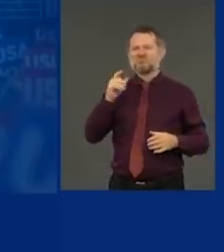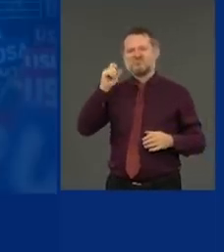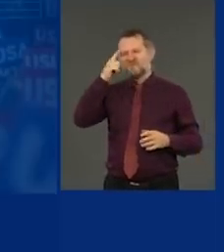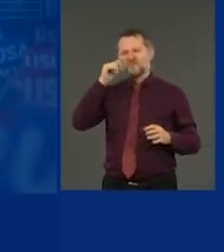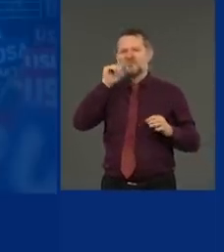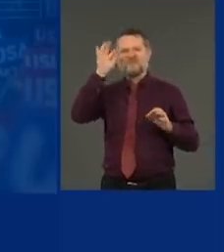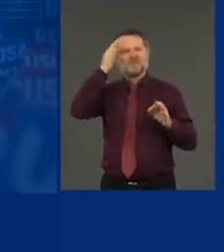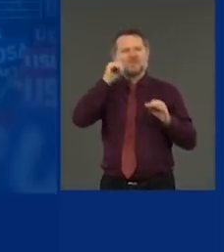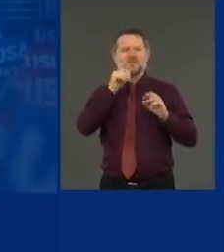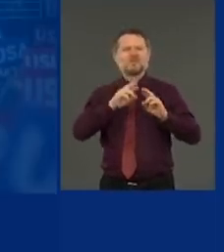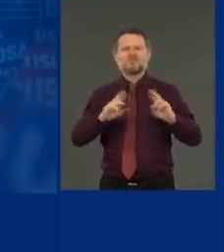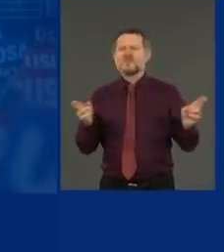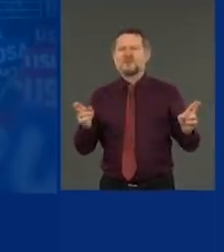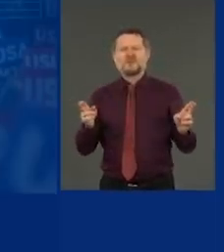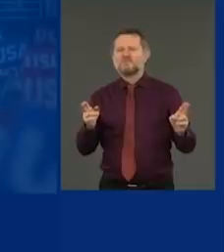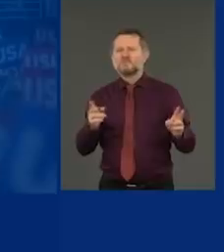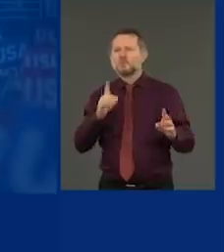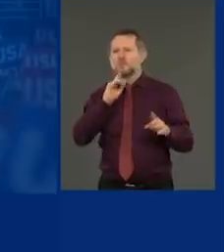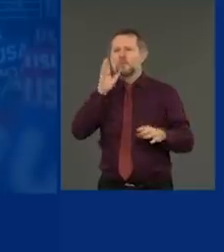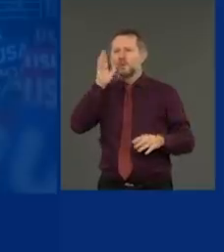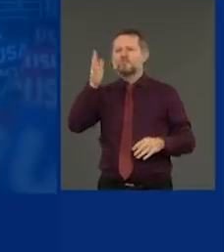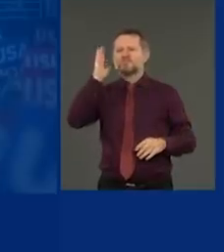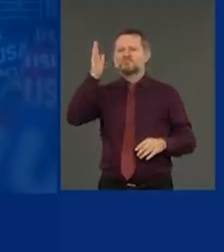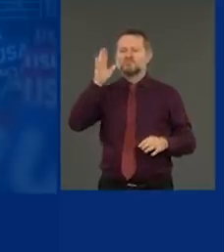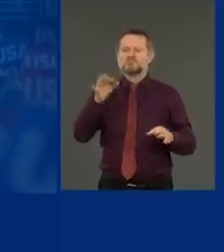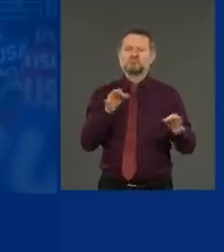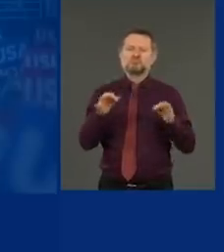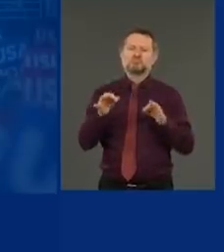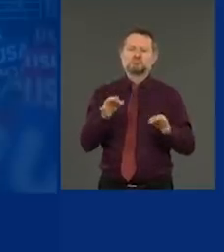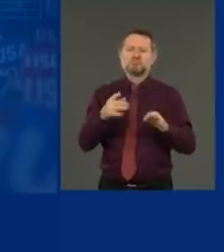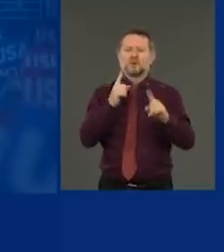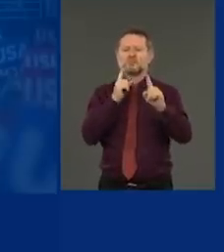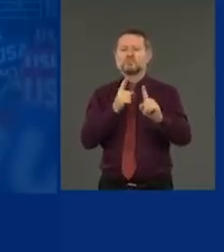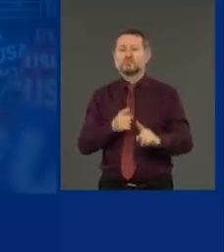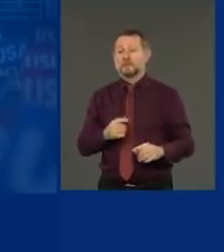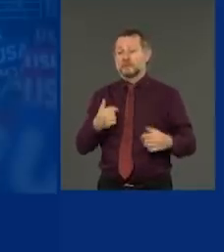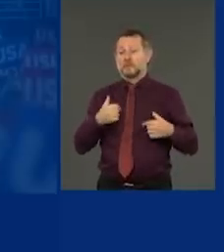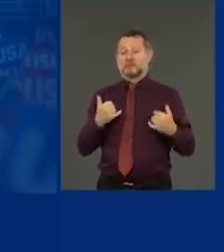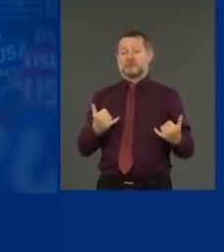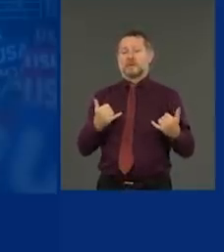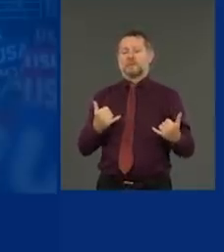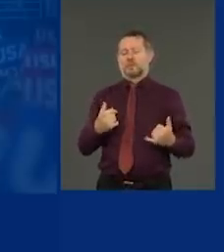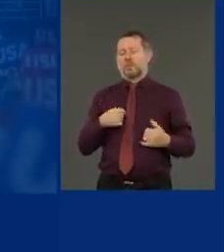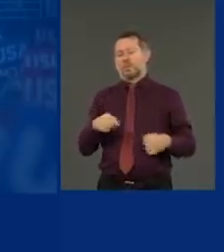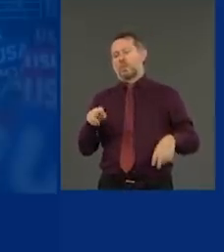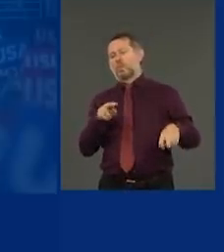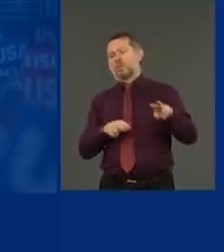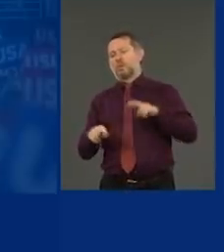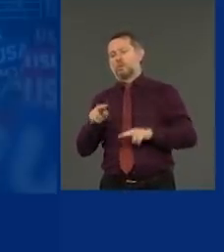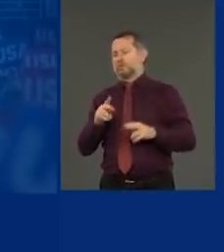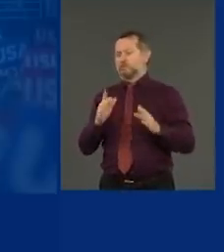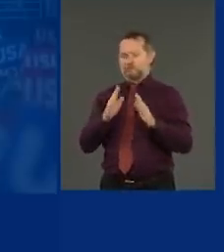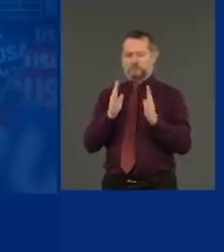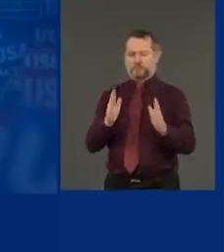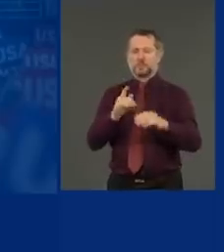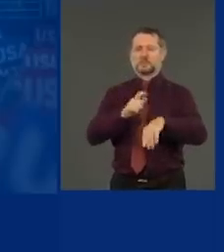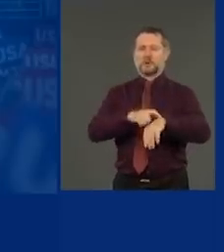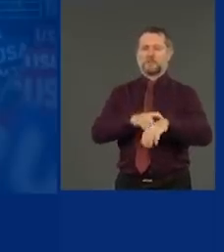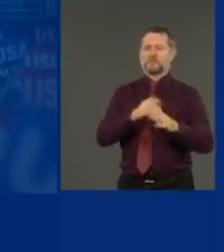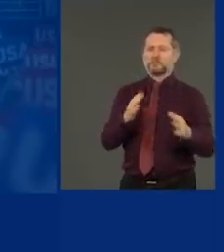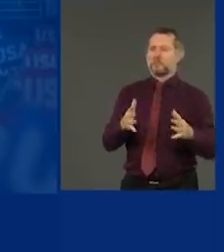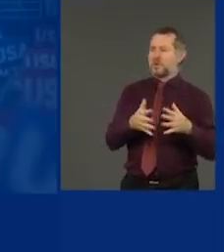So I speak about that. To me, this period of time has